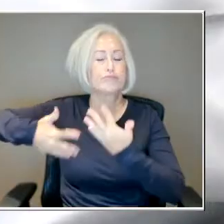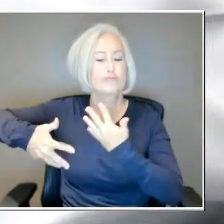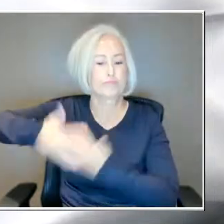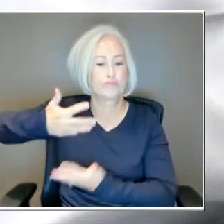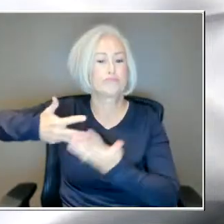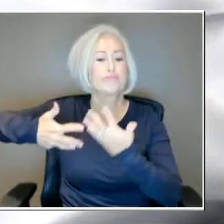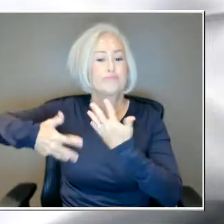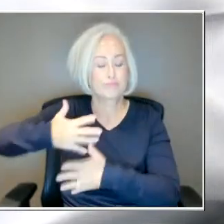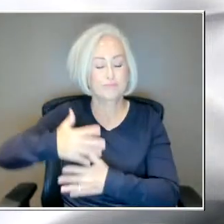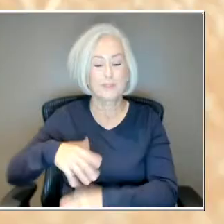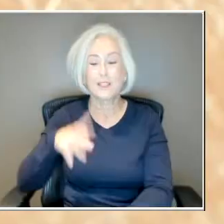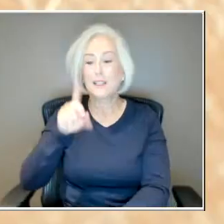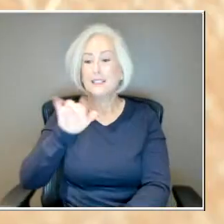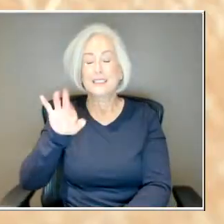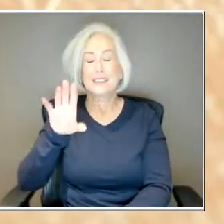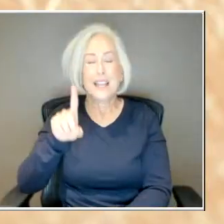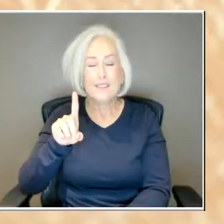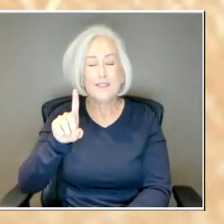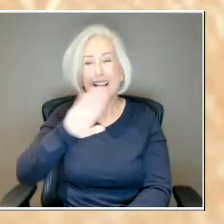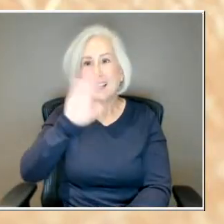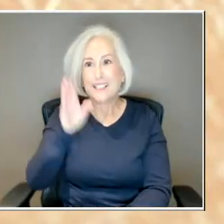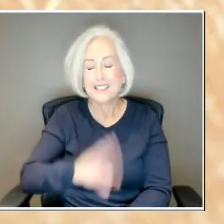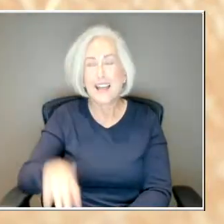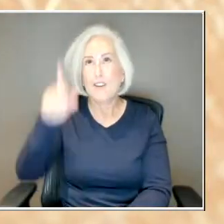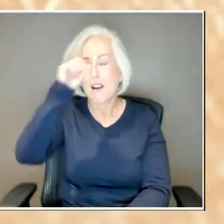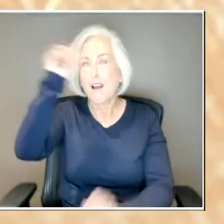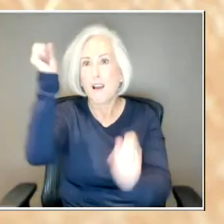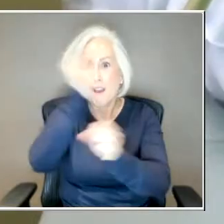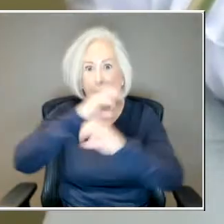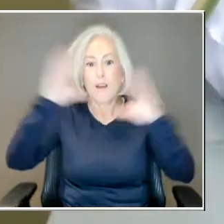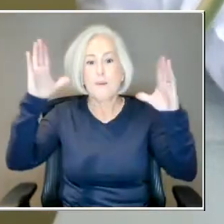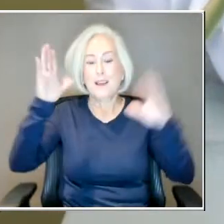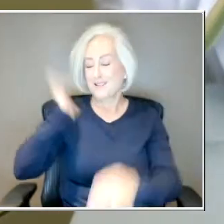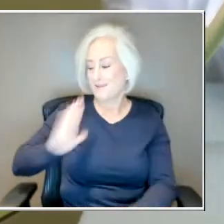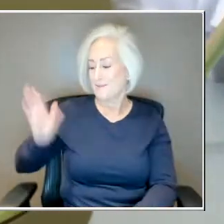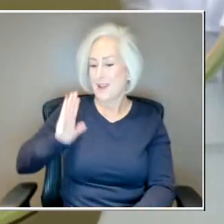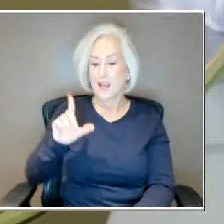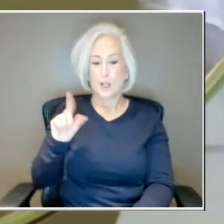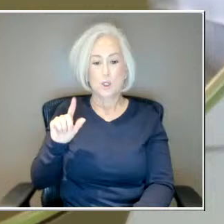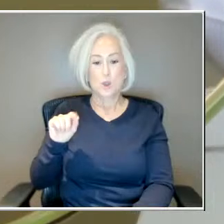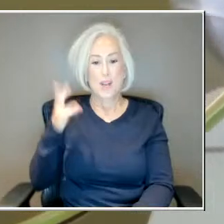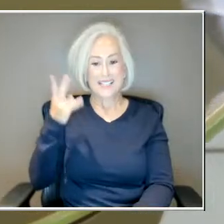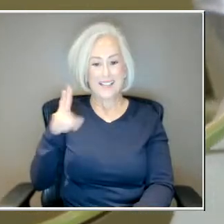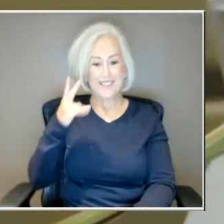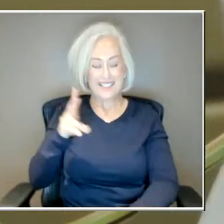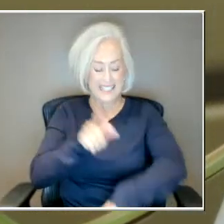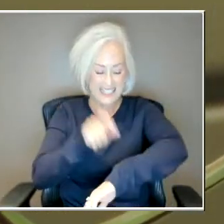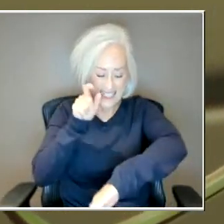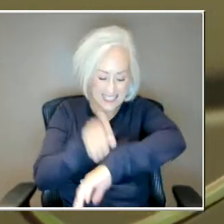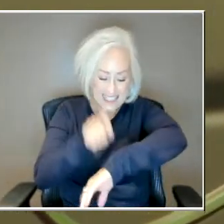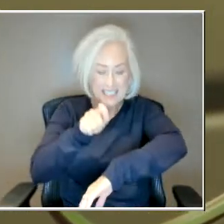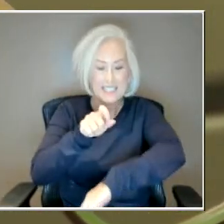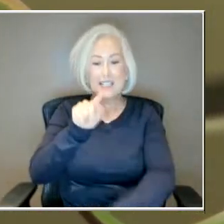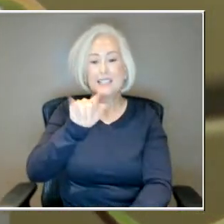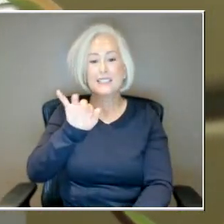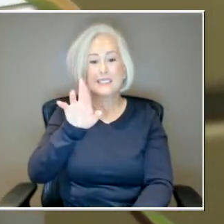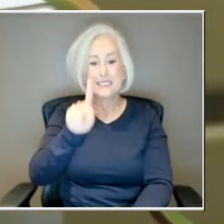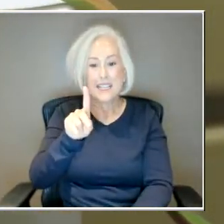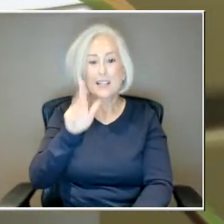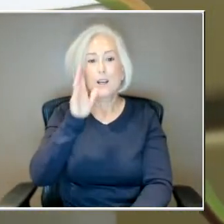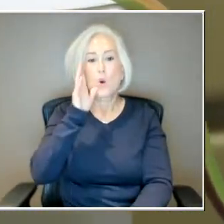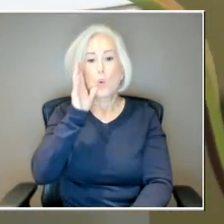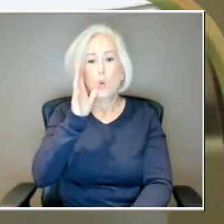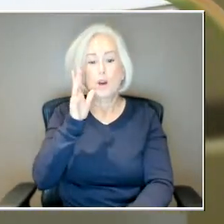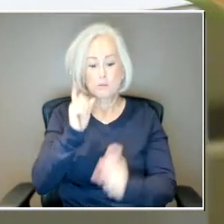He never could have imagined a tick bite in 2017 would lead to a diagnosis for cancer he had